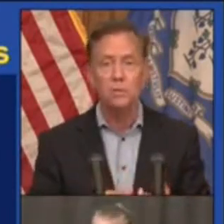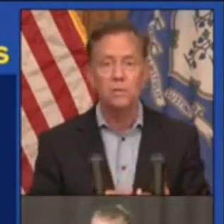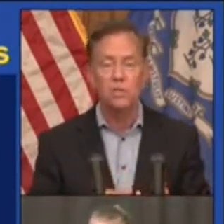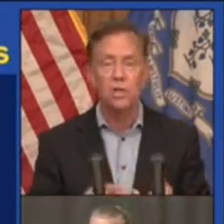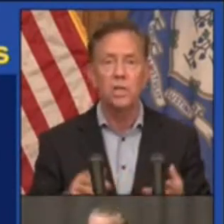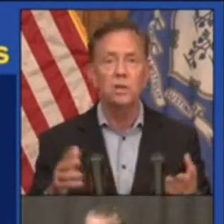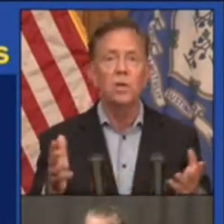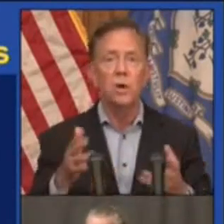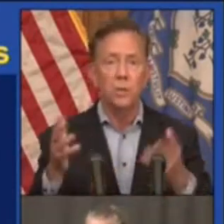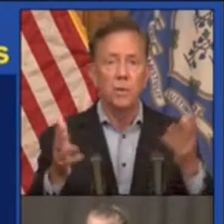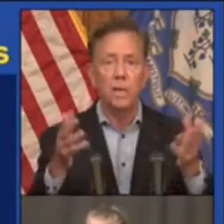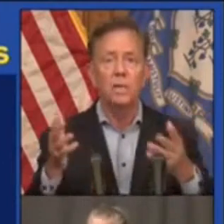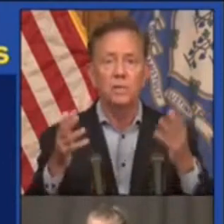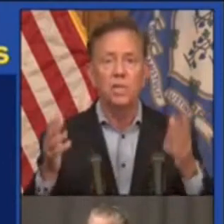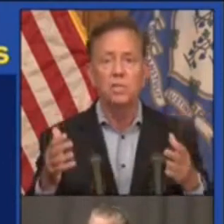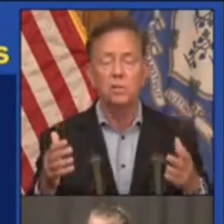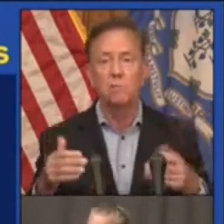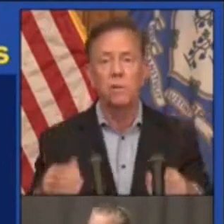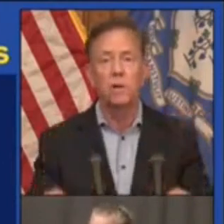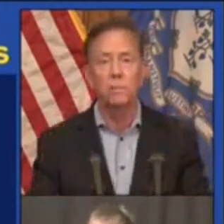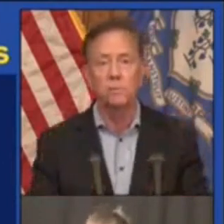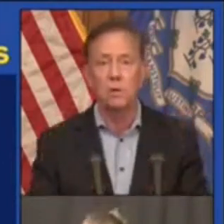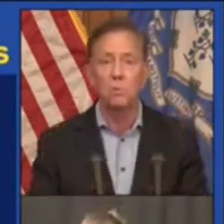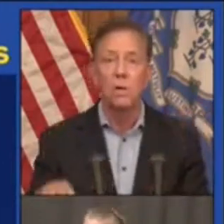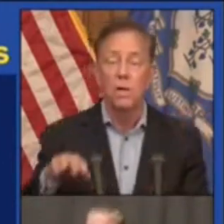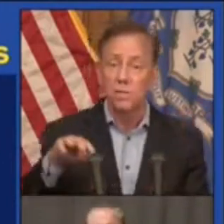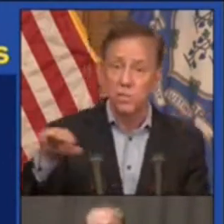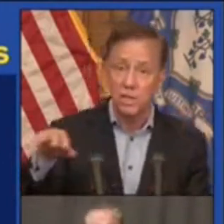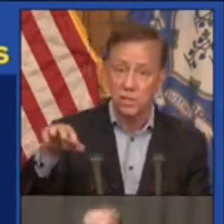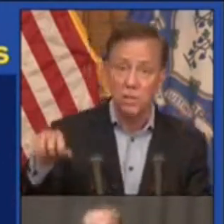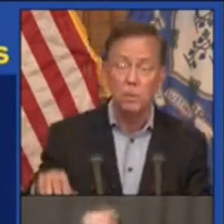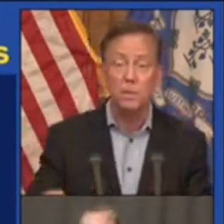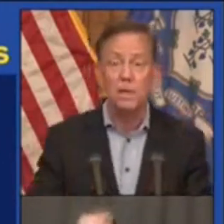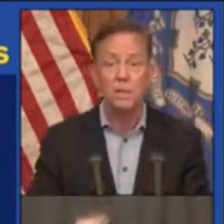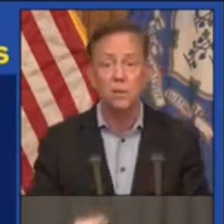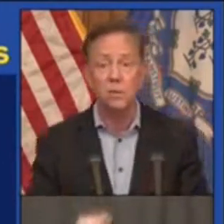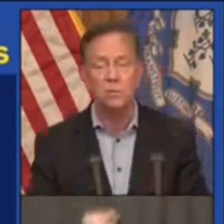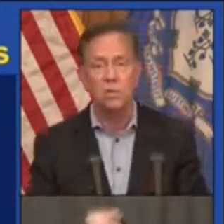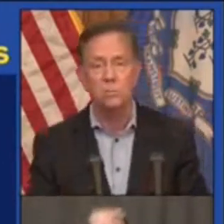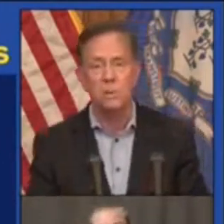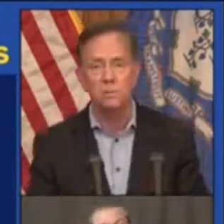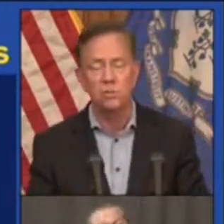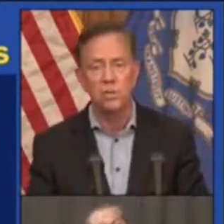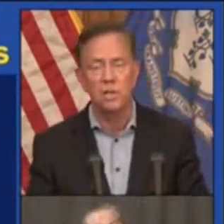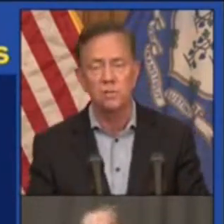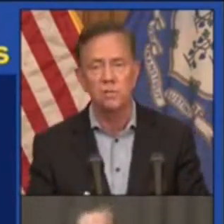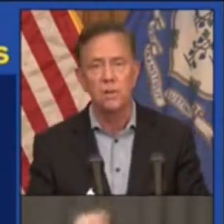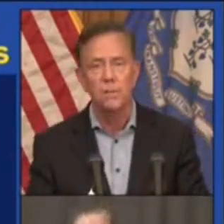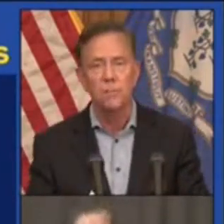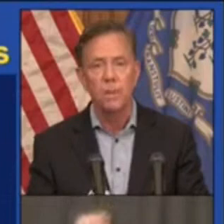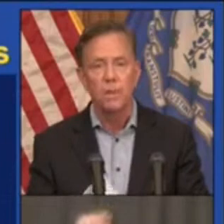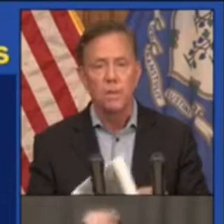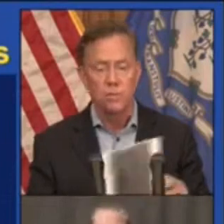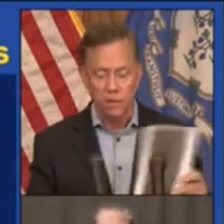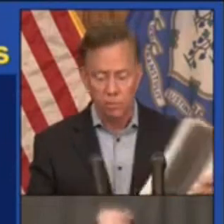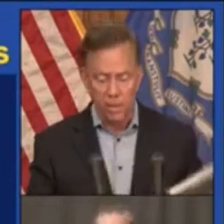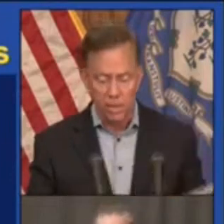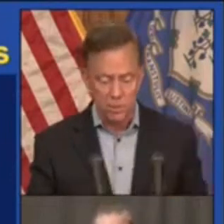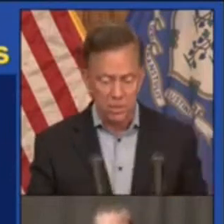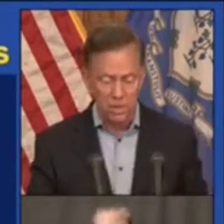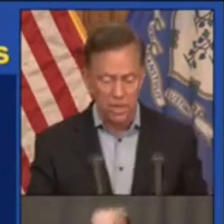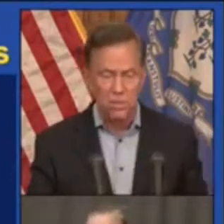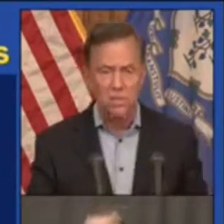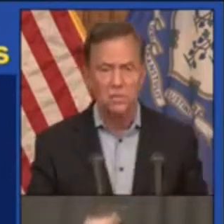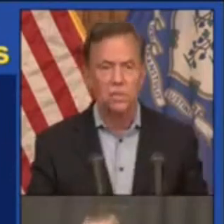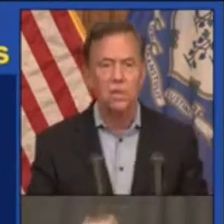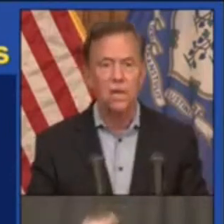and Virginia are beginning to see some flare-ups. So it's not simply down there in those Sunbelt states. So that reminds me, as I